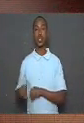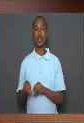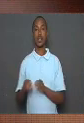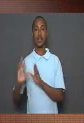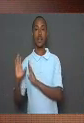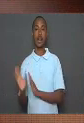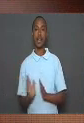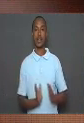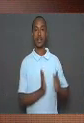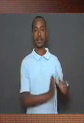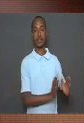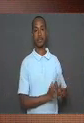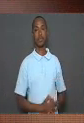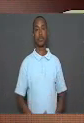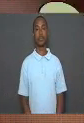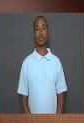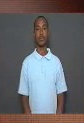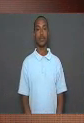Students, let's get ready.